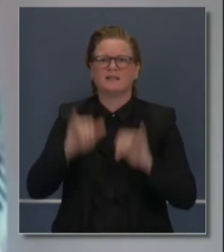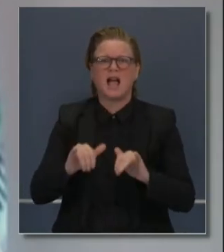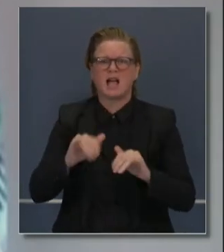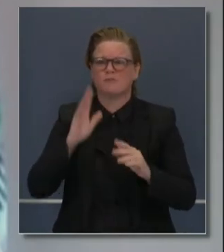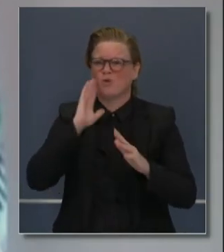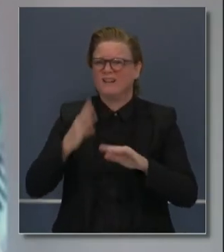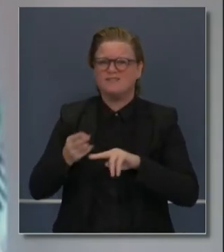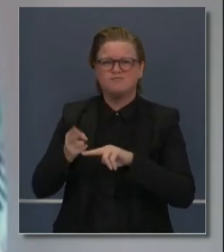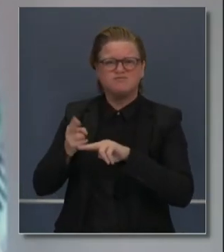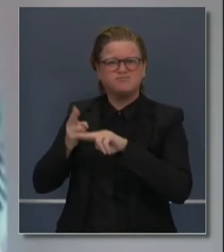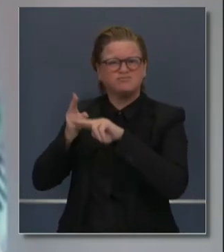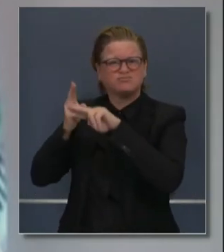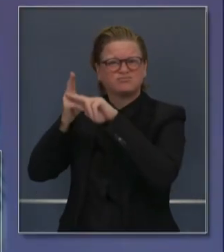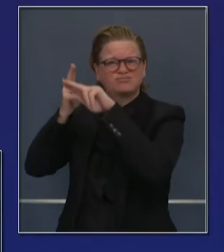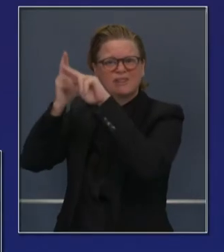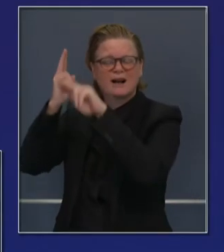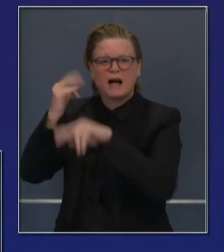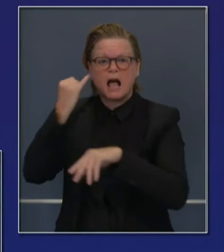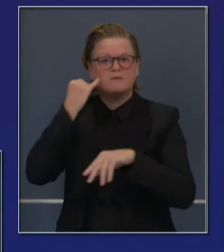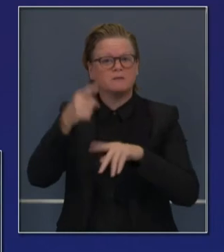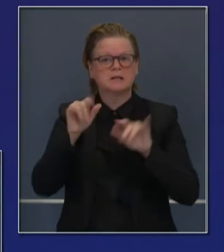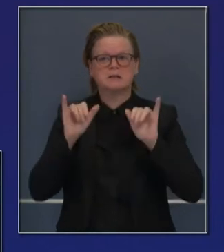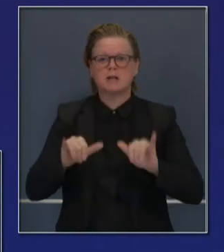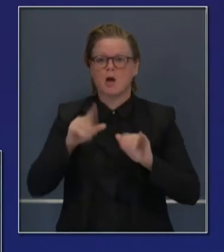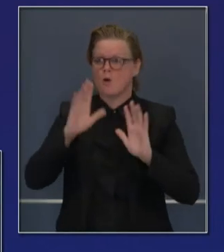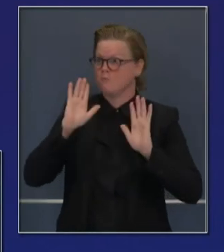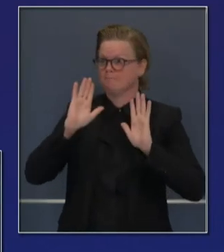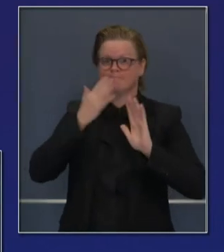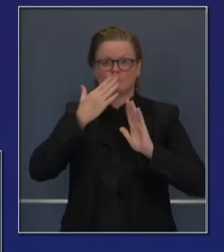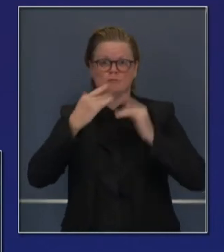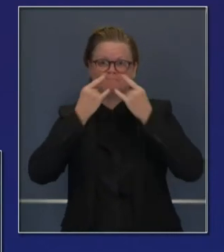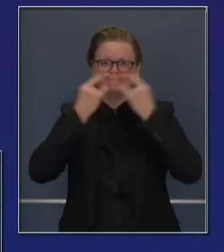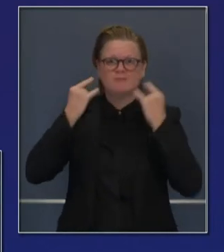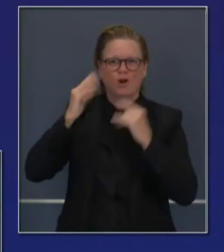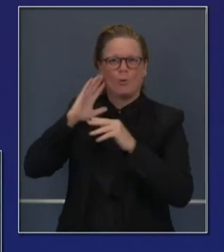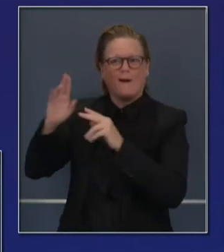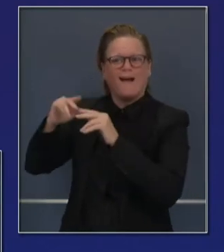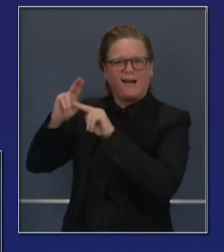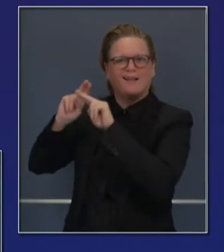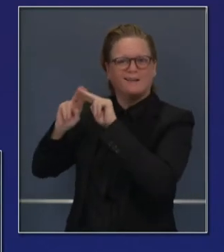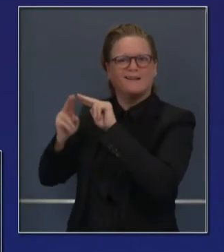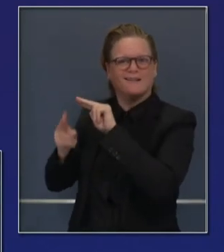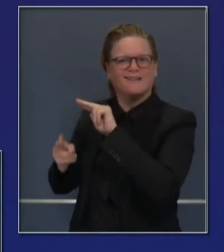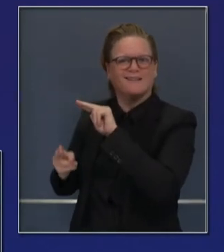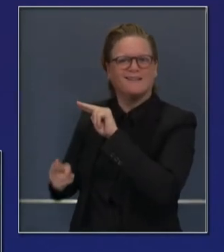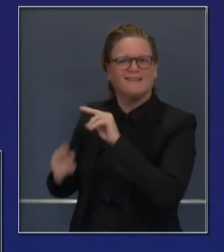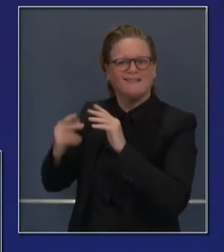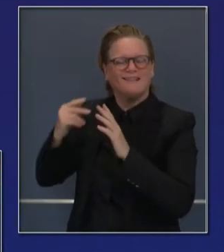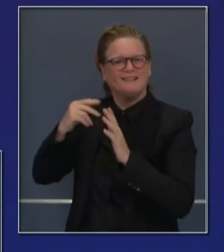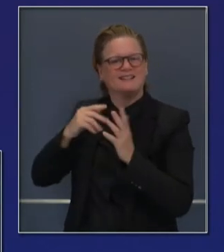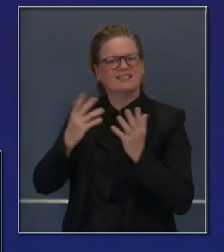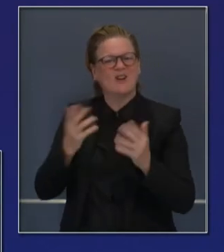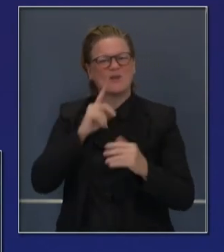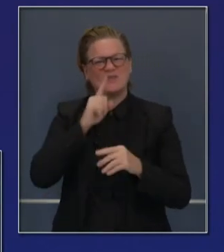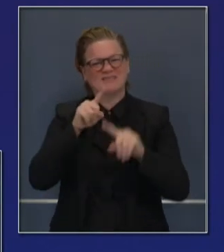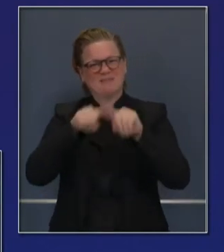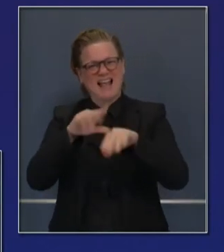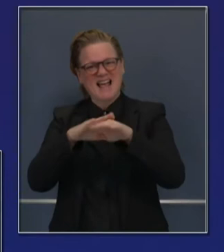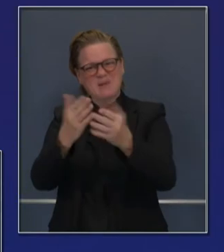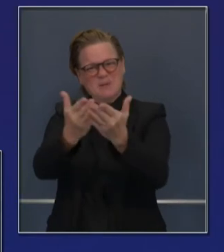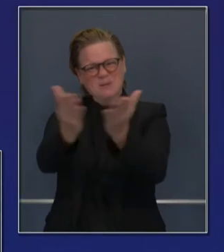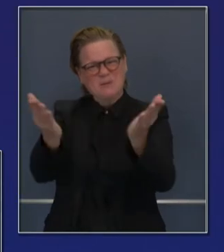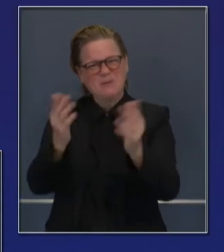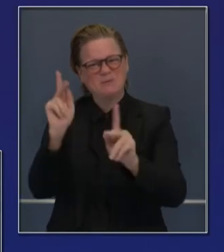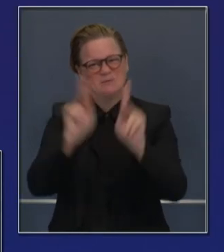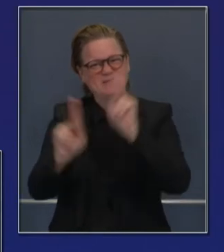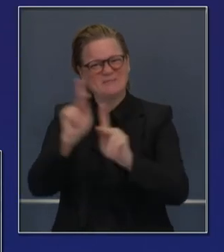real concerns in certain regions and specific communities in certain regions of the state that we want to stay out in front of that. That's why we're working